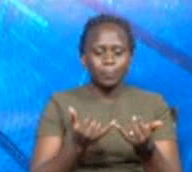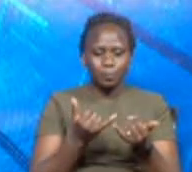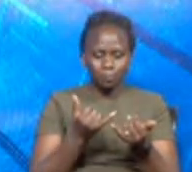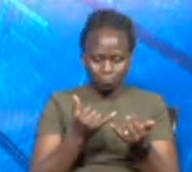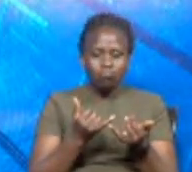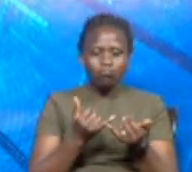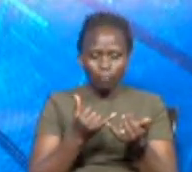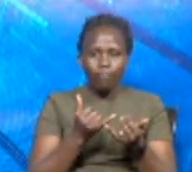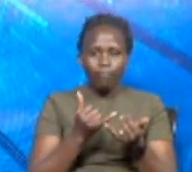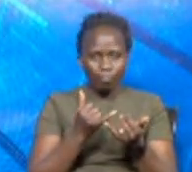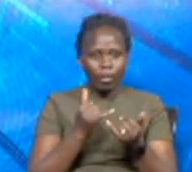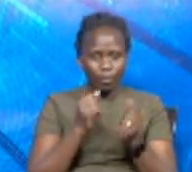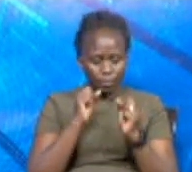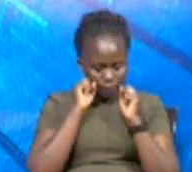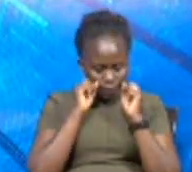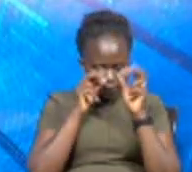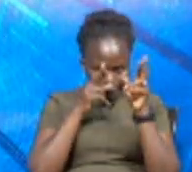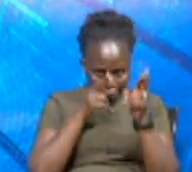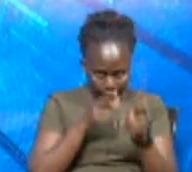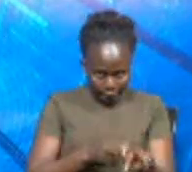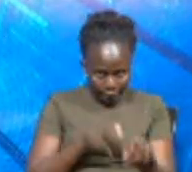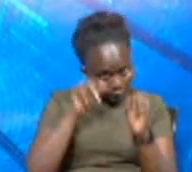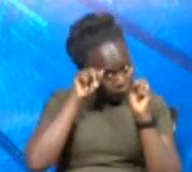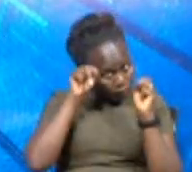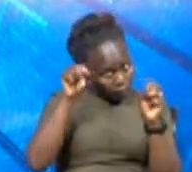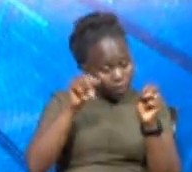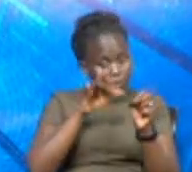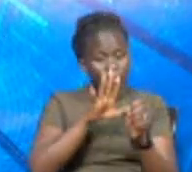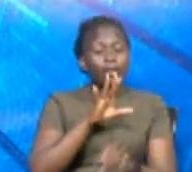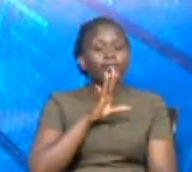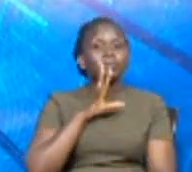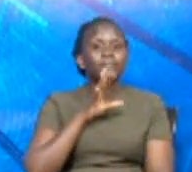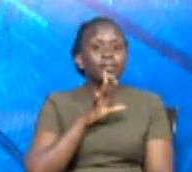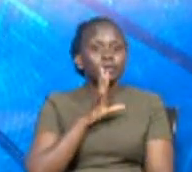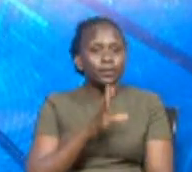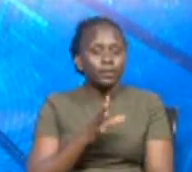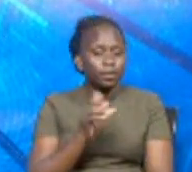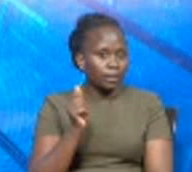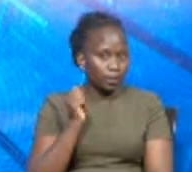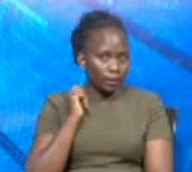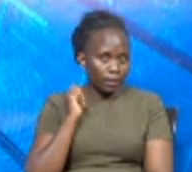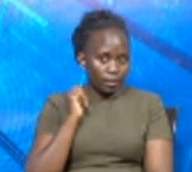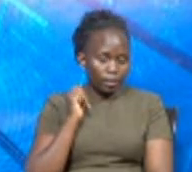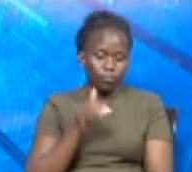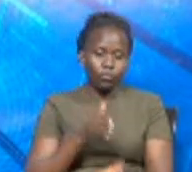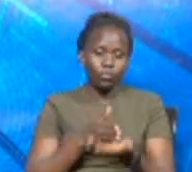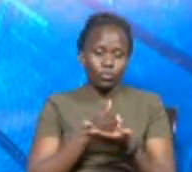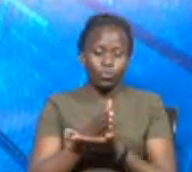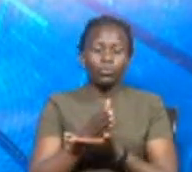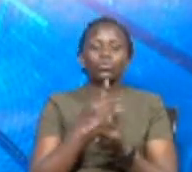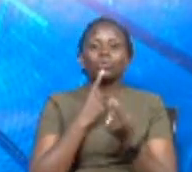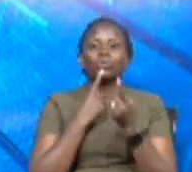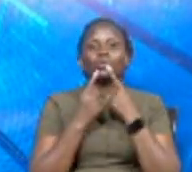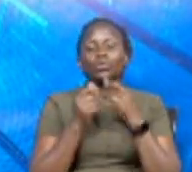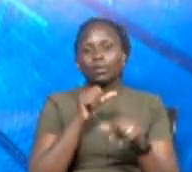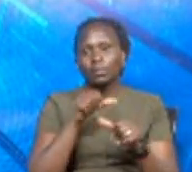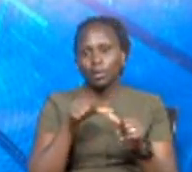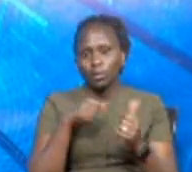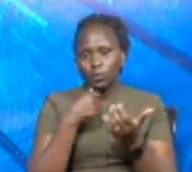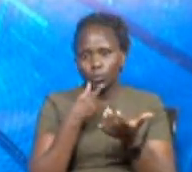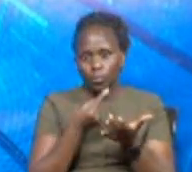speech yesterday, and he elaborately talked about the current status of